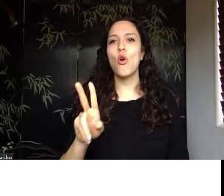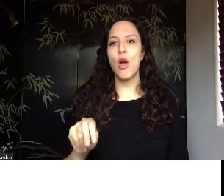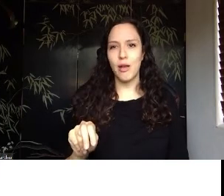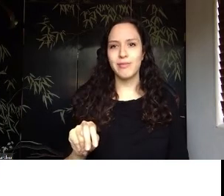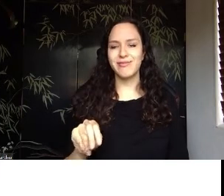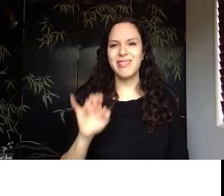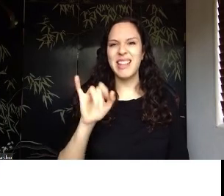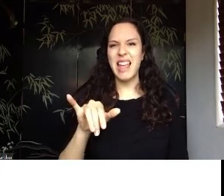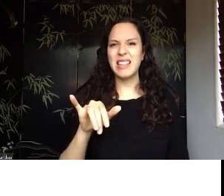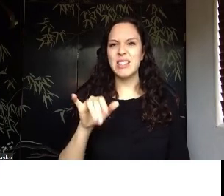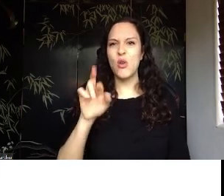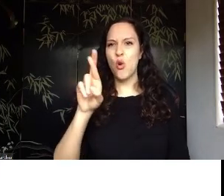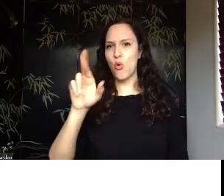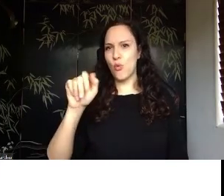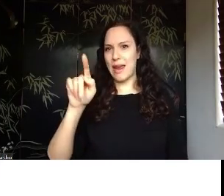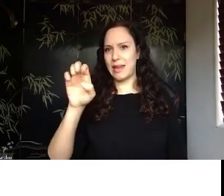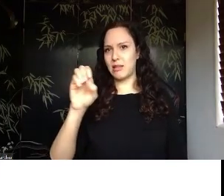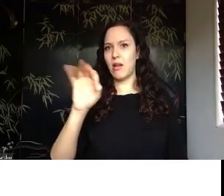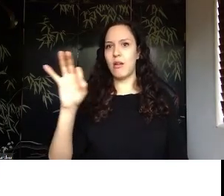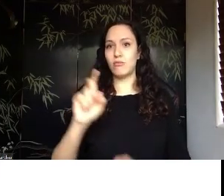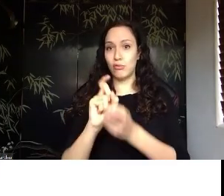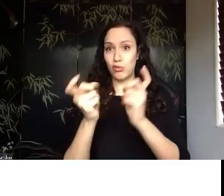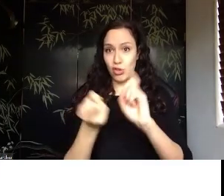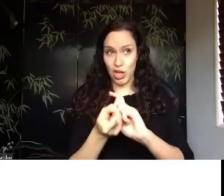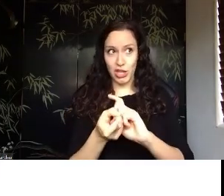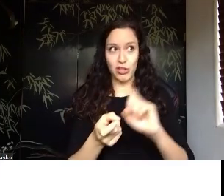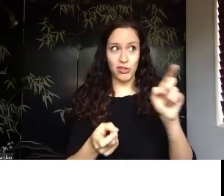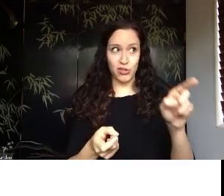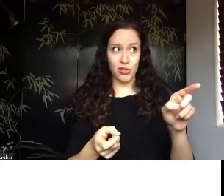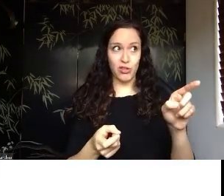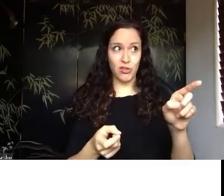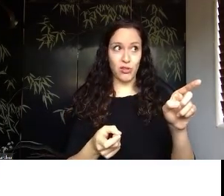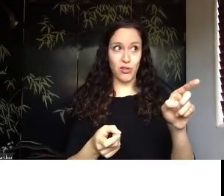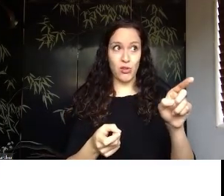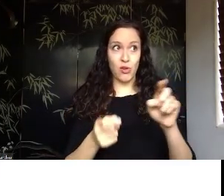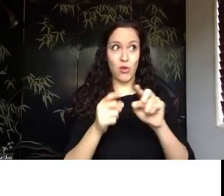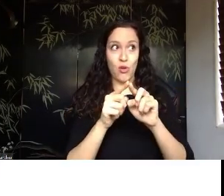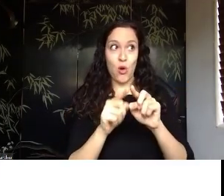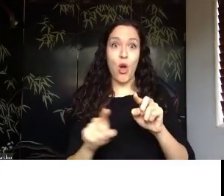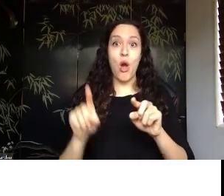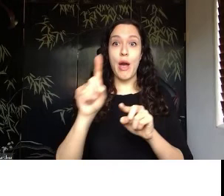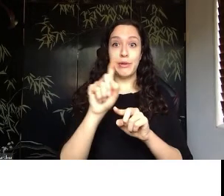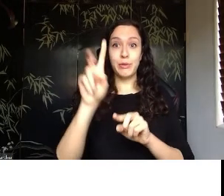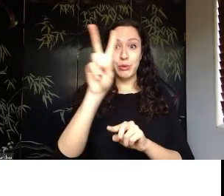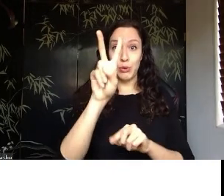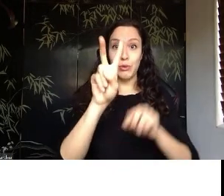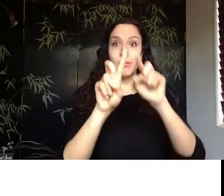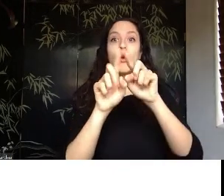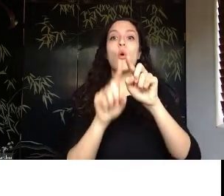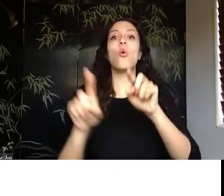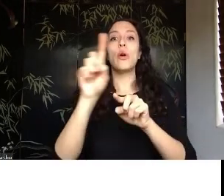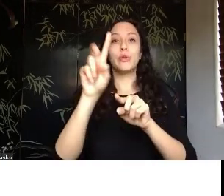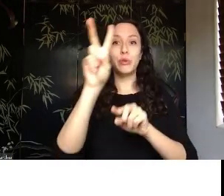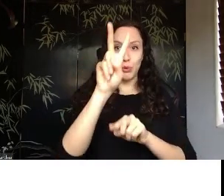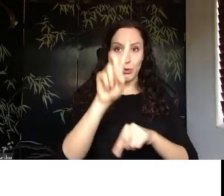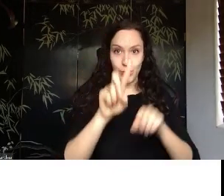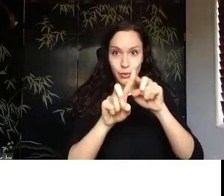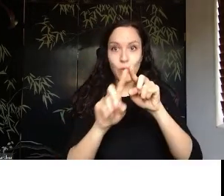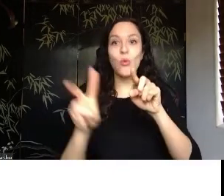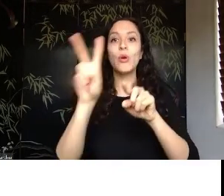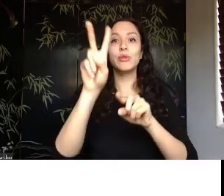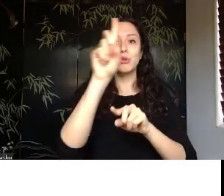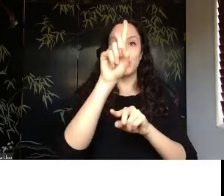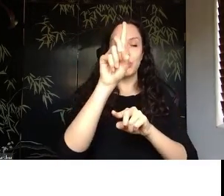if I have a slope of 2, what that really is saying that each time I go up 2, up 2, up 2, up 2.